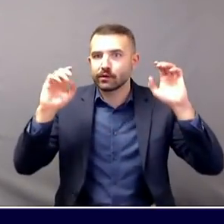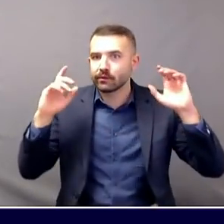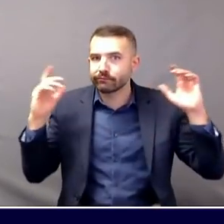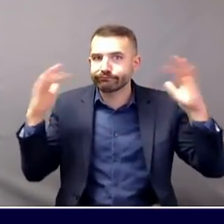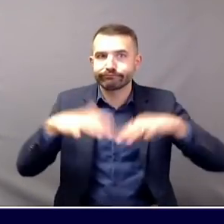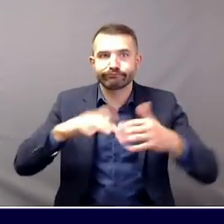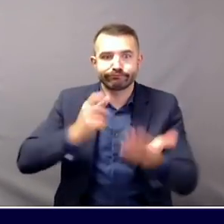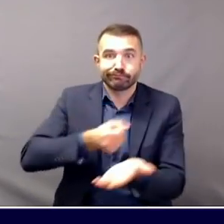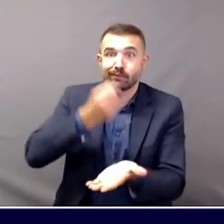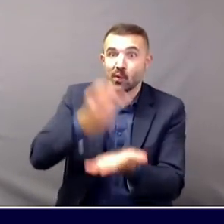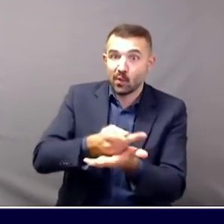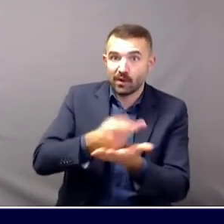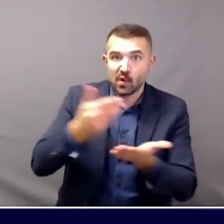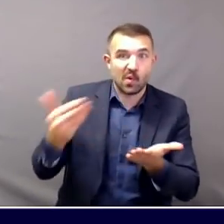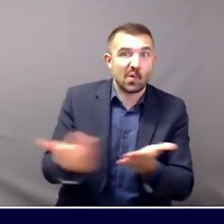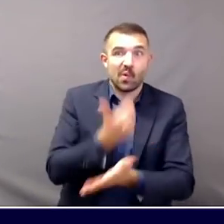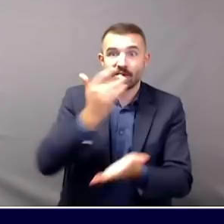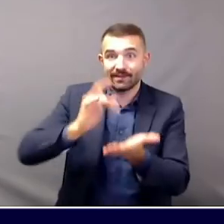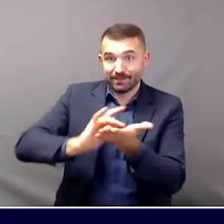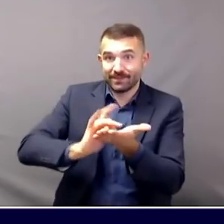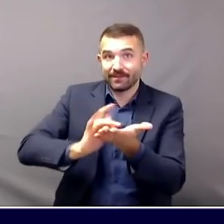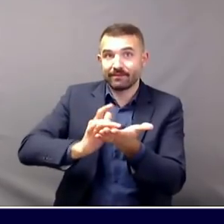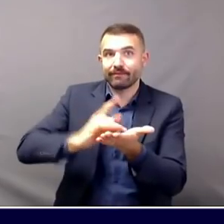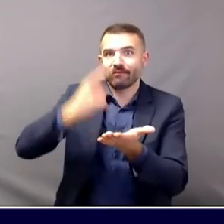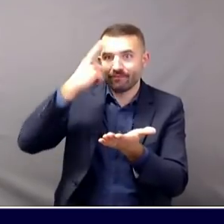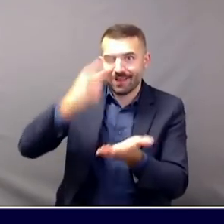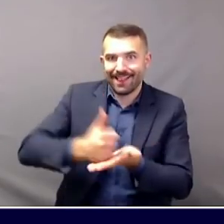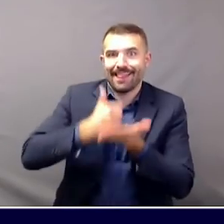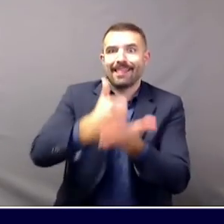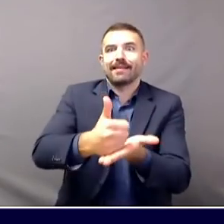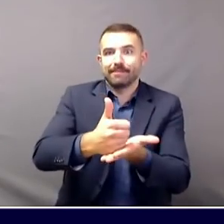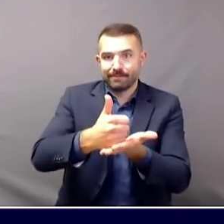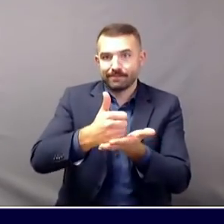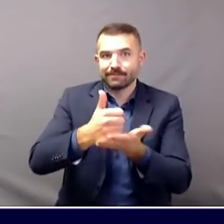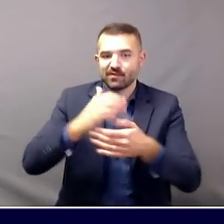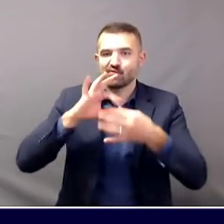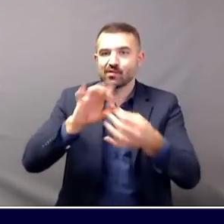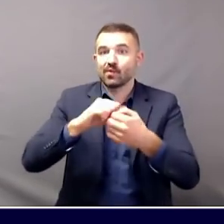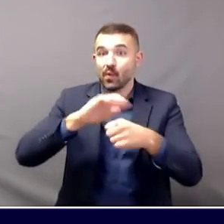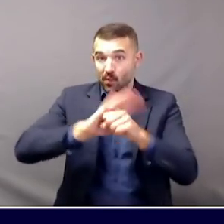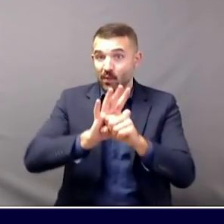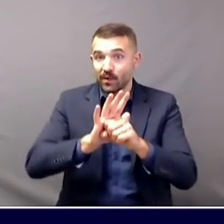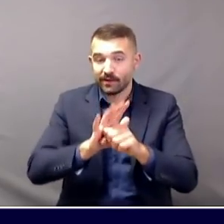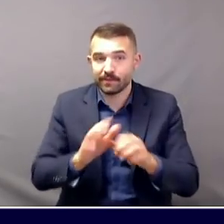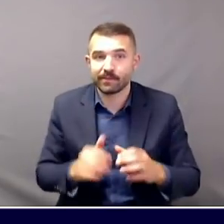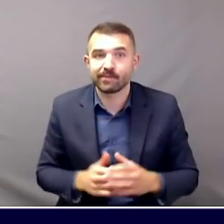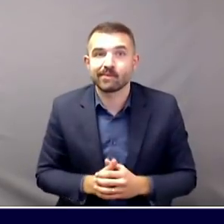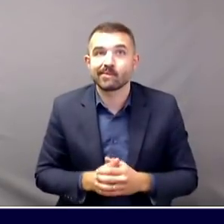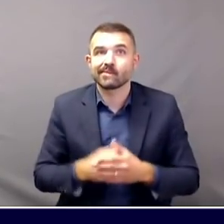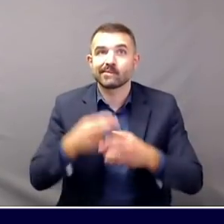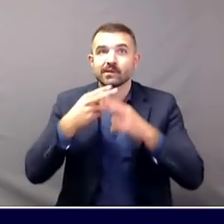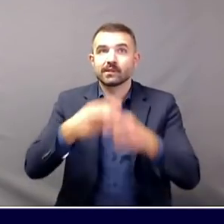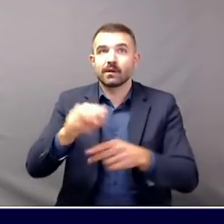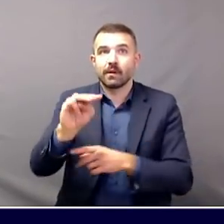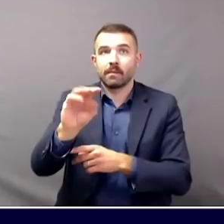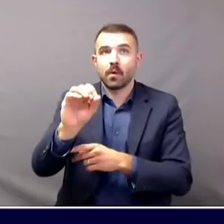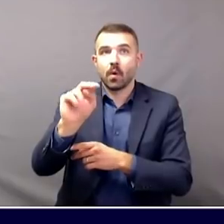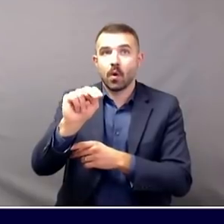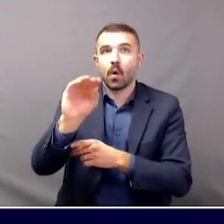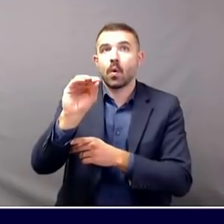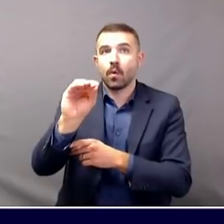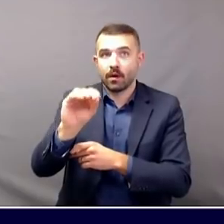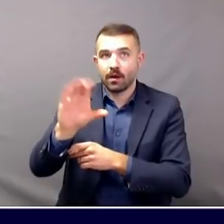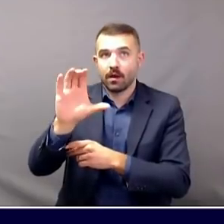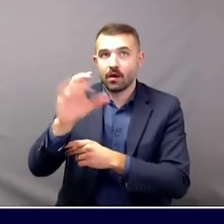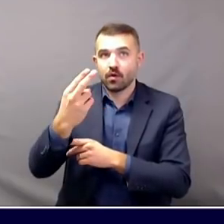of COVID-19. This is a drug that falls into a category of drugs called monoclonal antibodies.